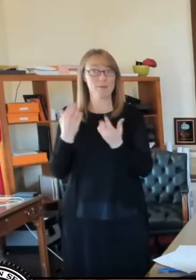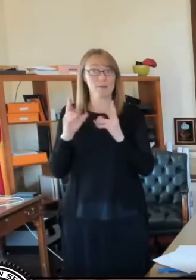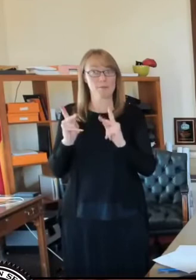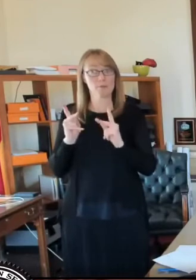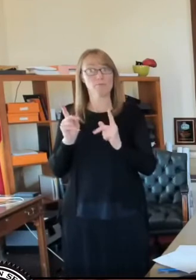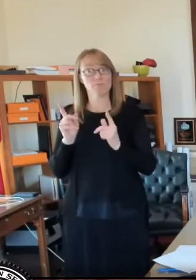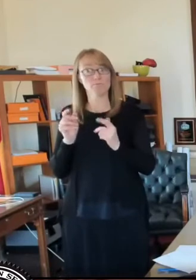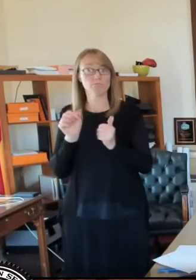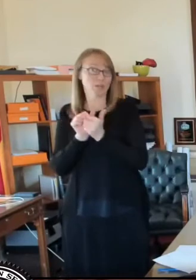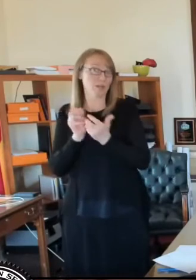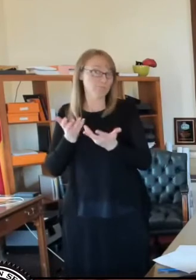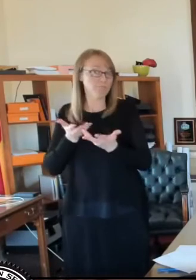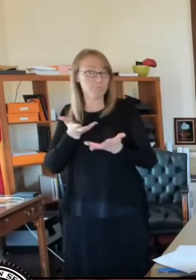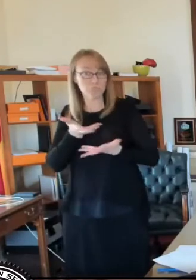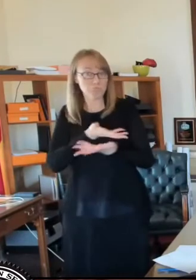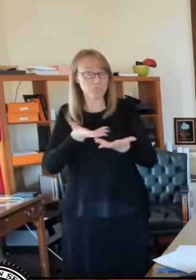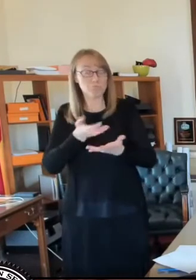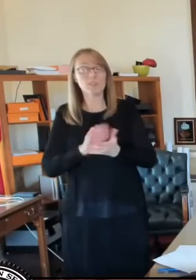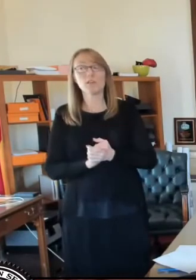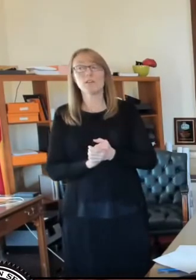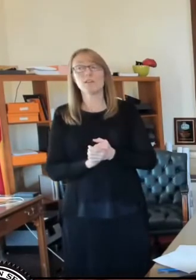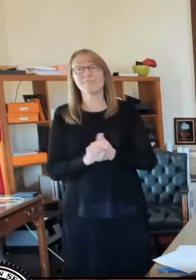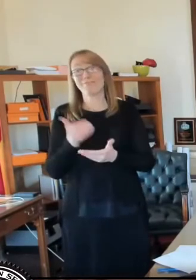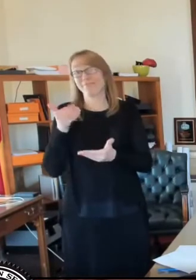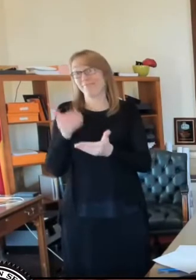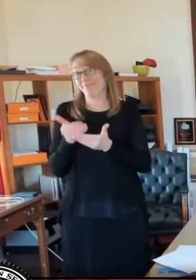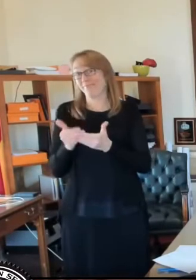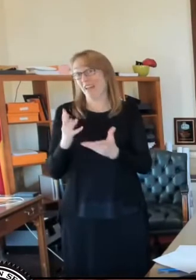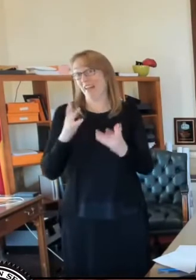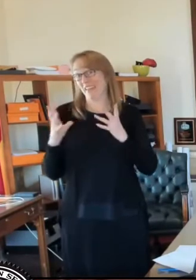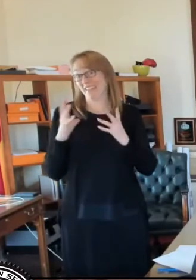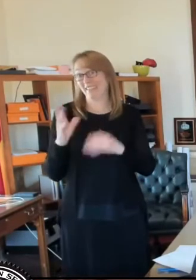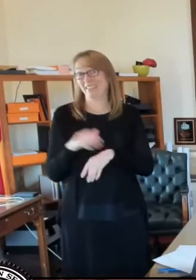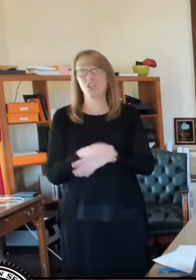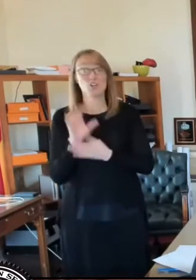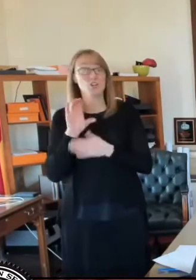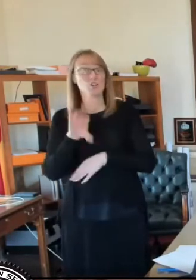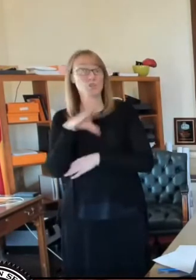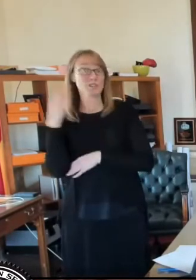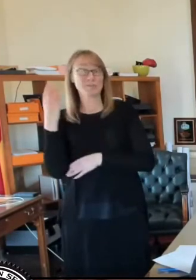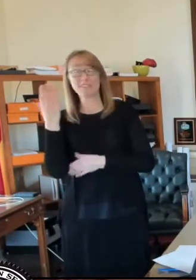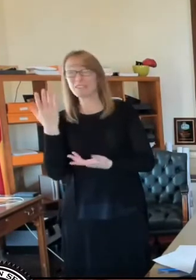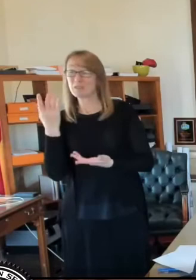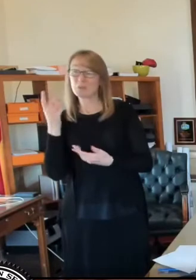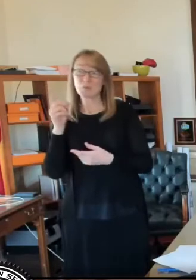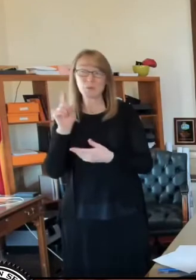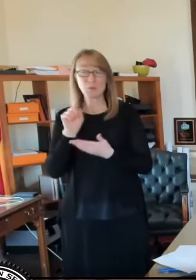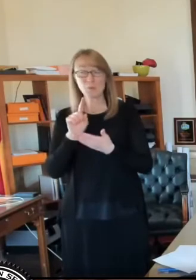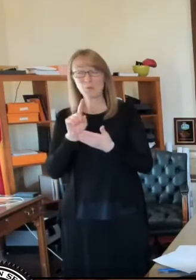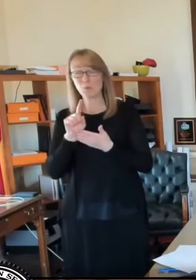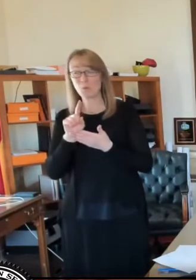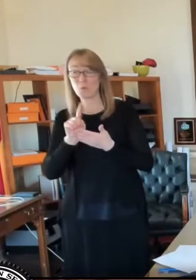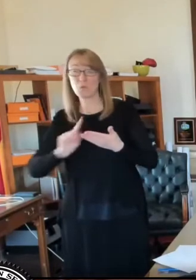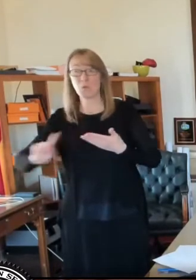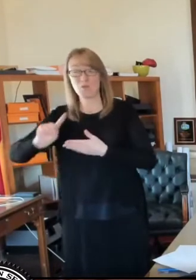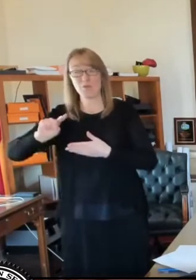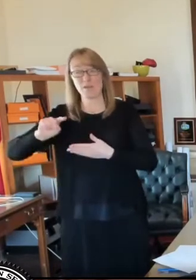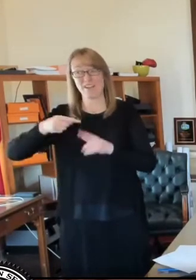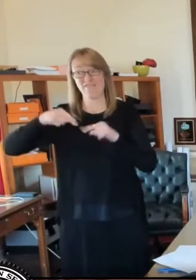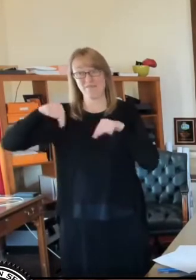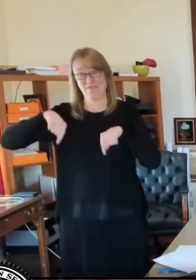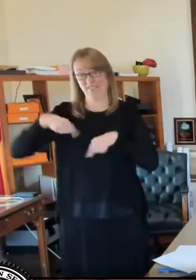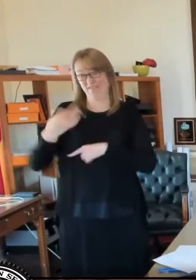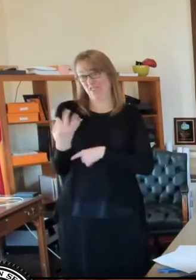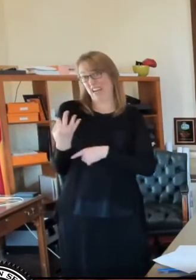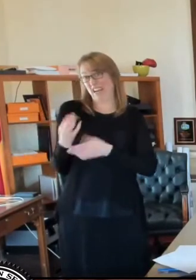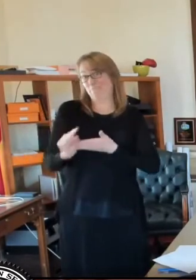here, Christmas is a week from this Friday. So it's only about, 12 days away